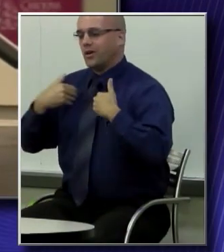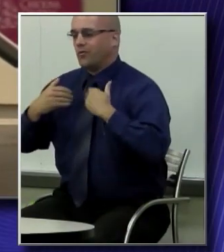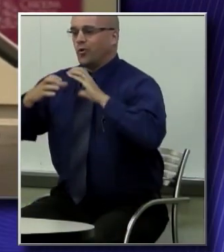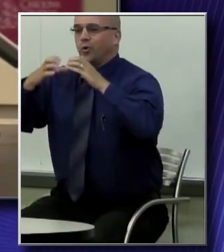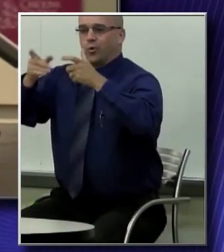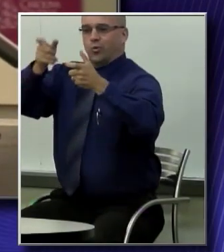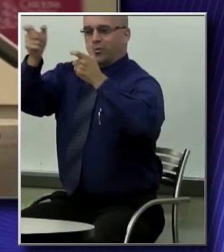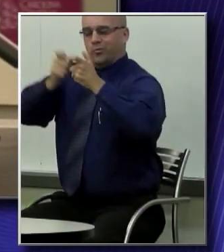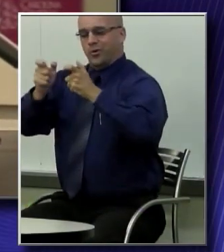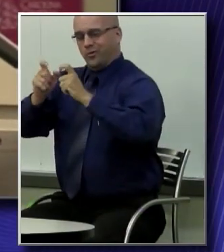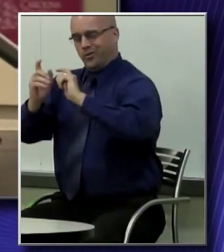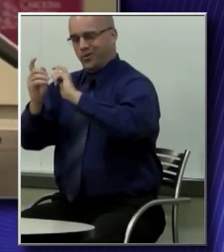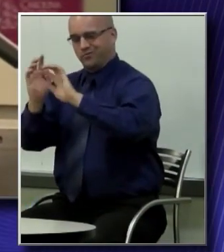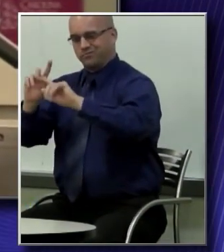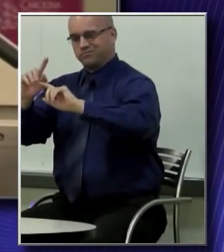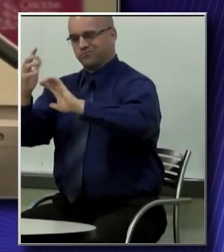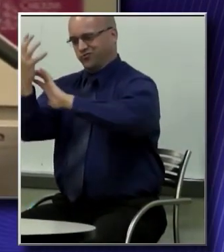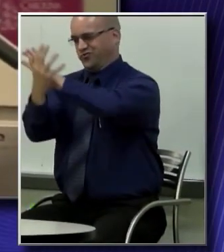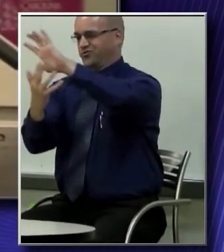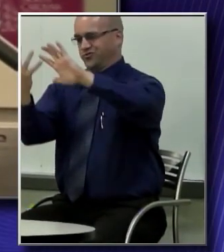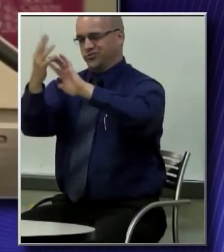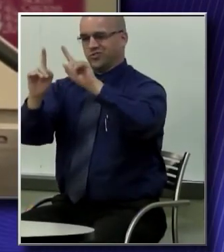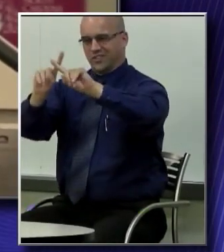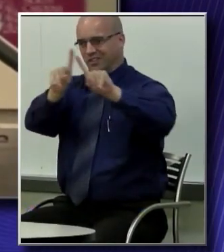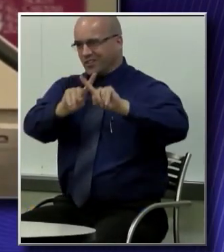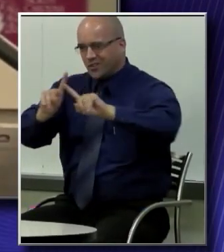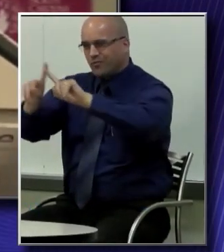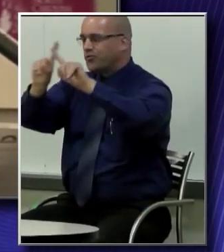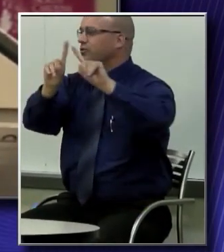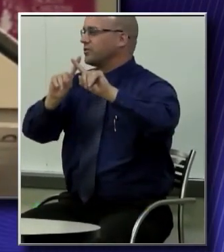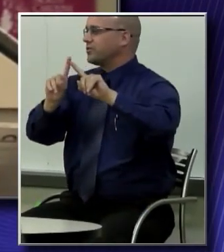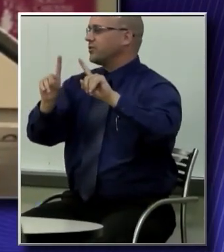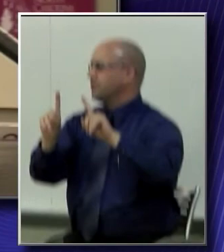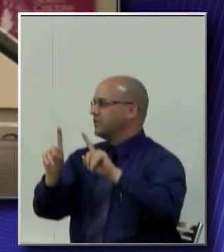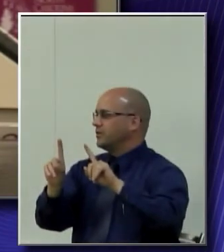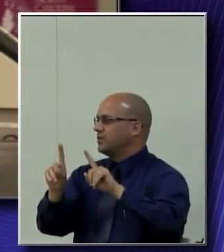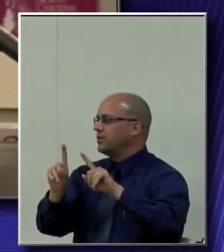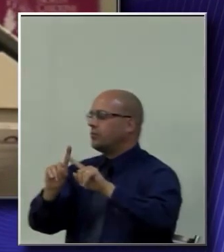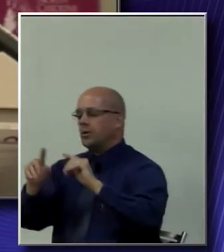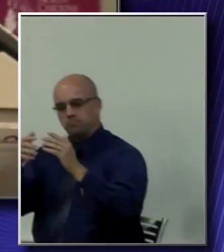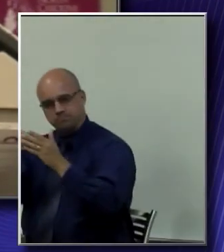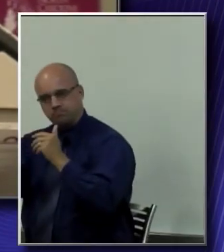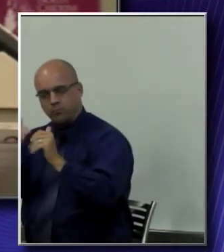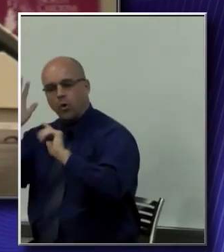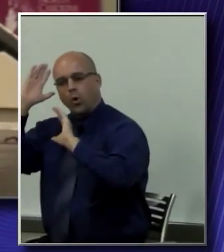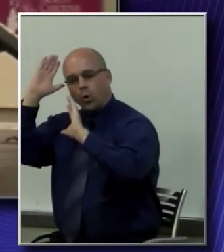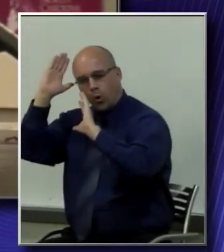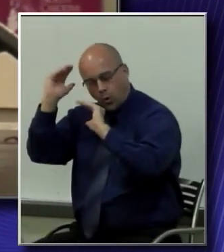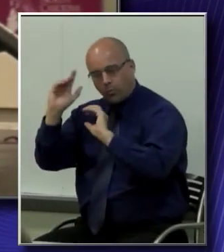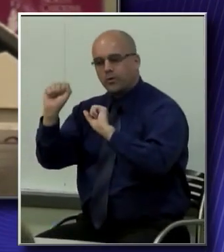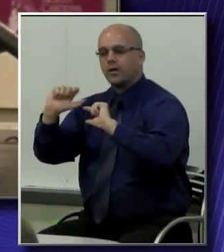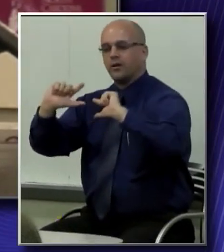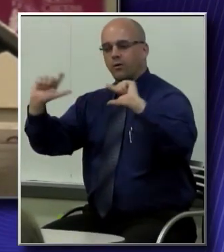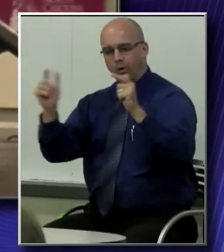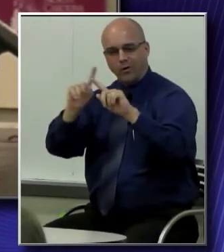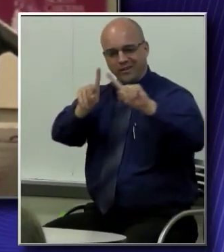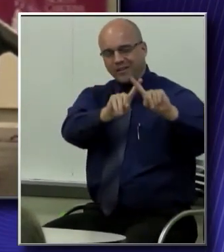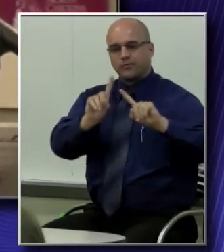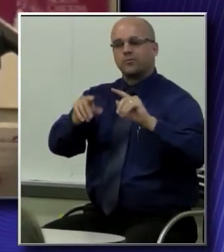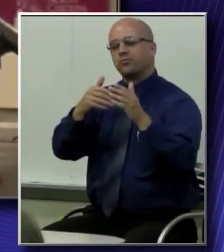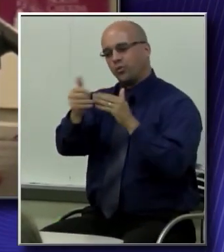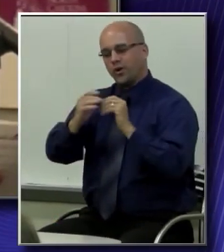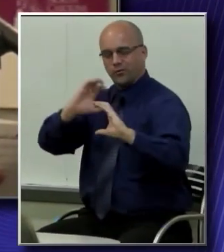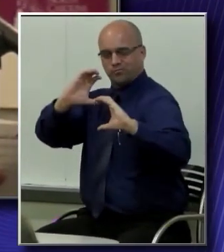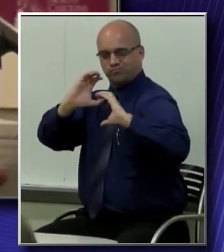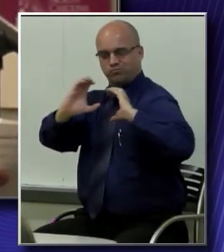administrators, board members, lawmakers, and the public. And I hope that they're able to communicate the reasons behind his or her